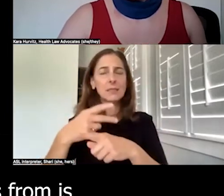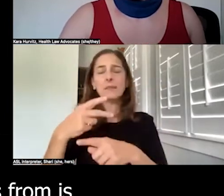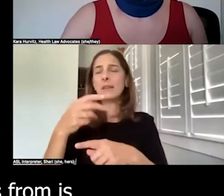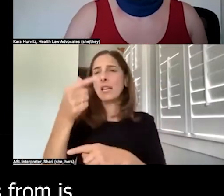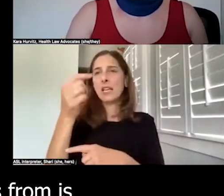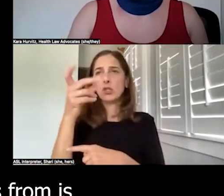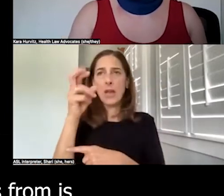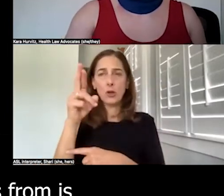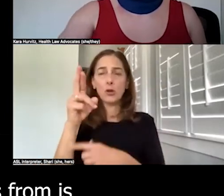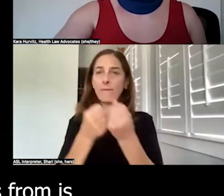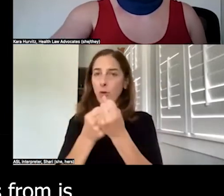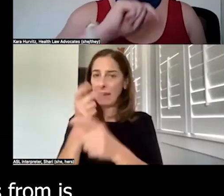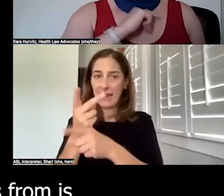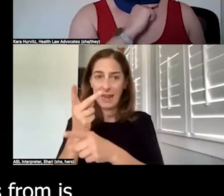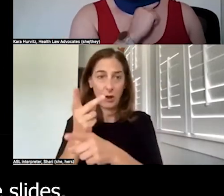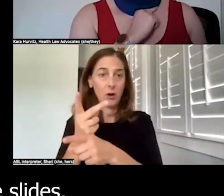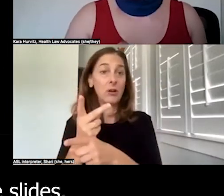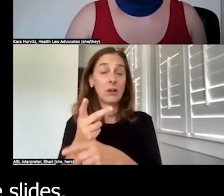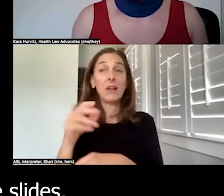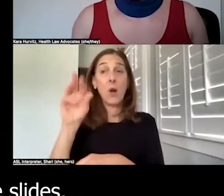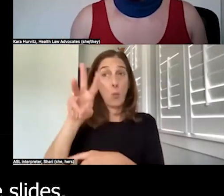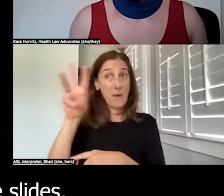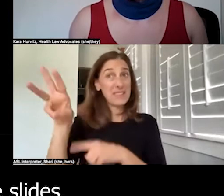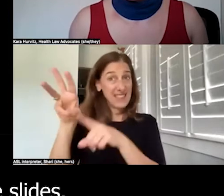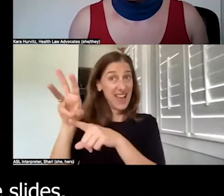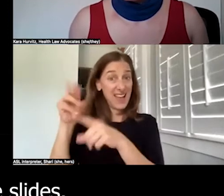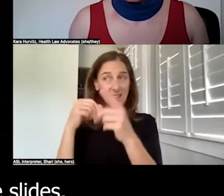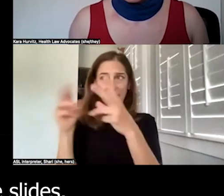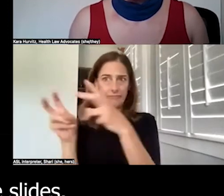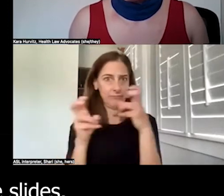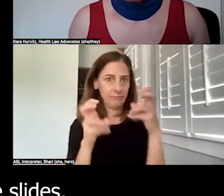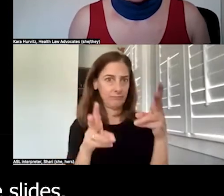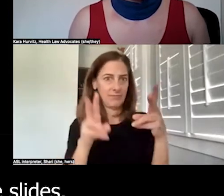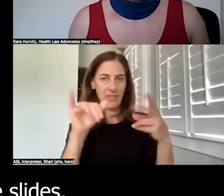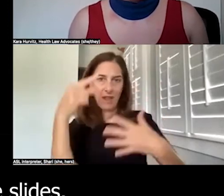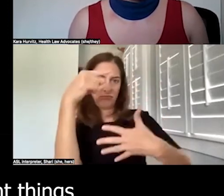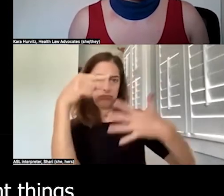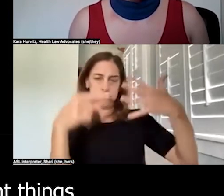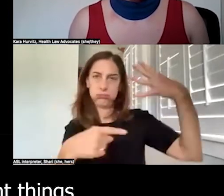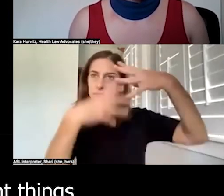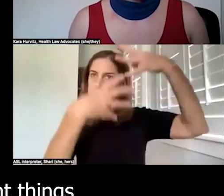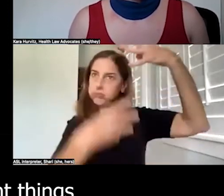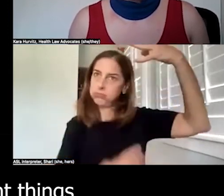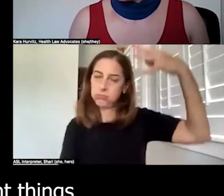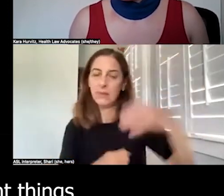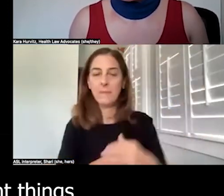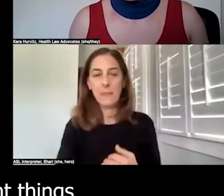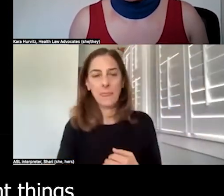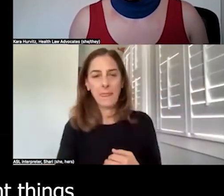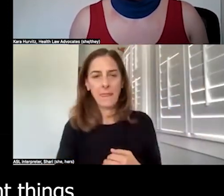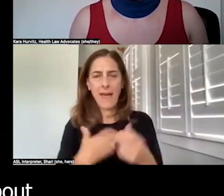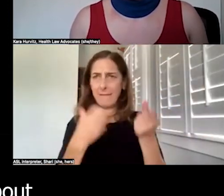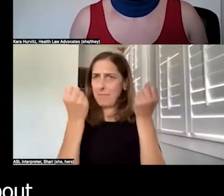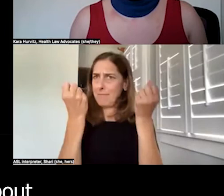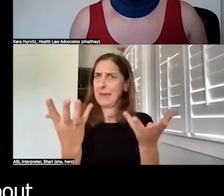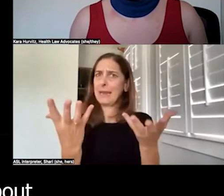and the link to that I pulled this from is included in the alt text of these slides. So there are several different